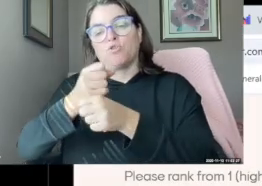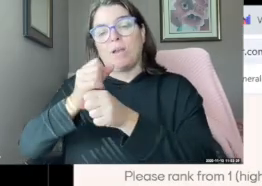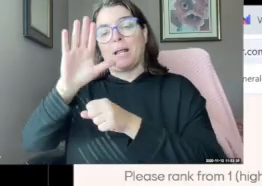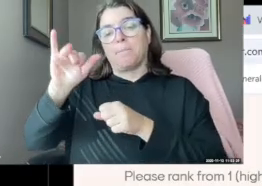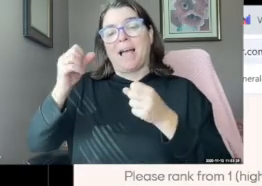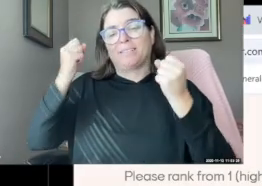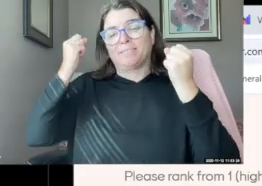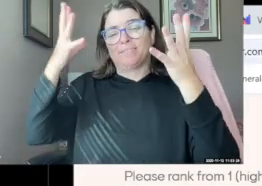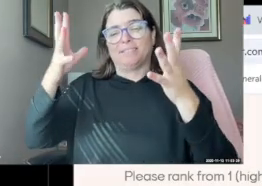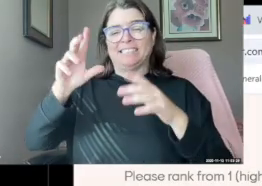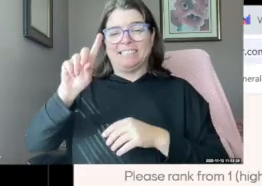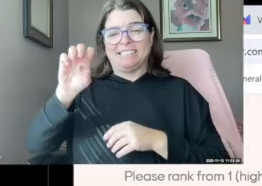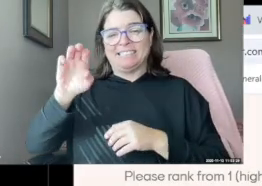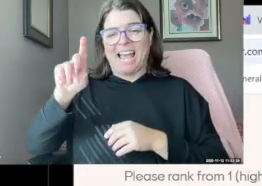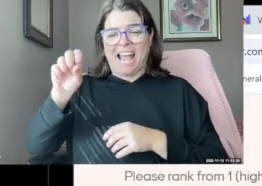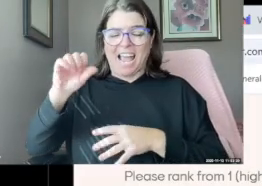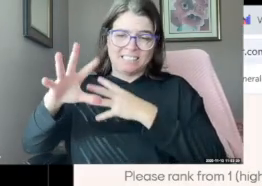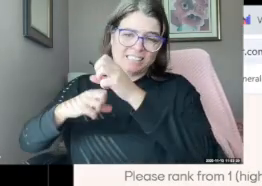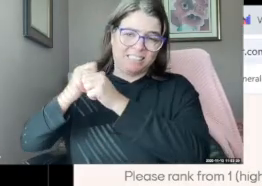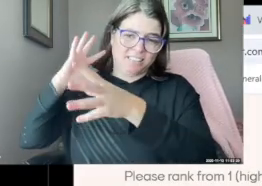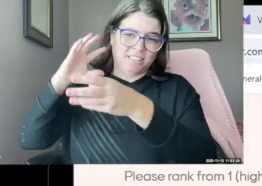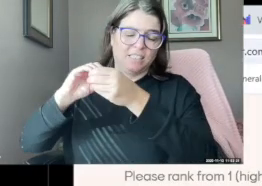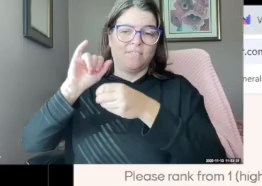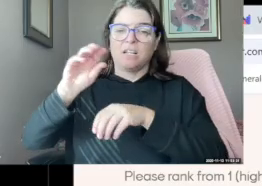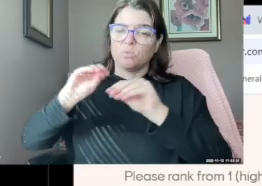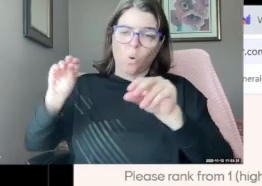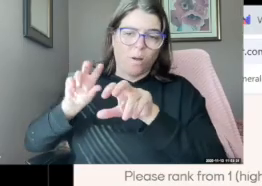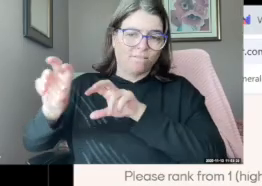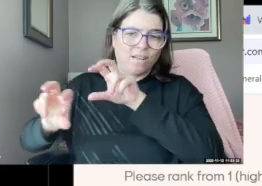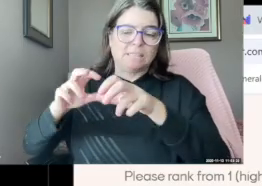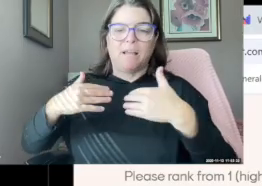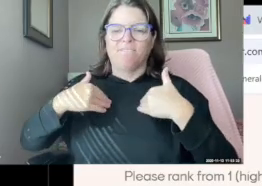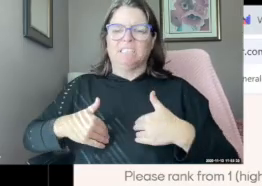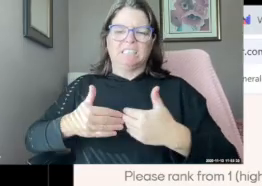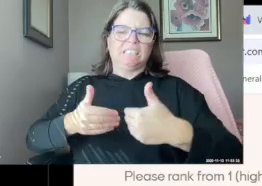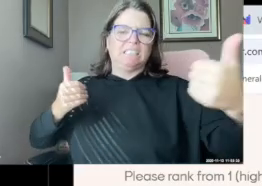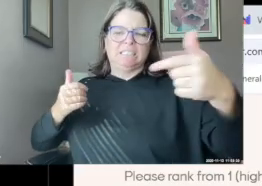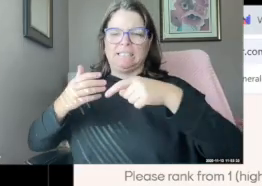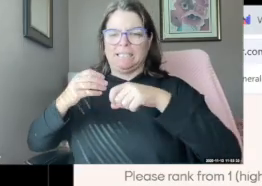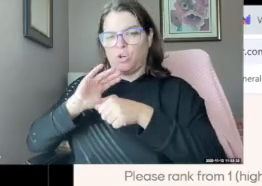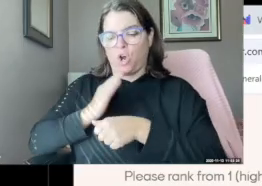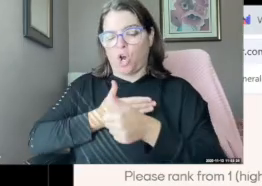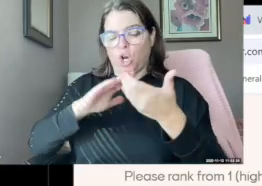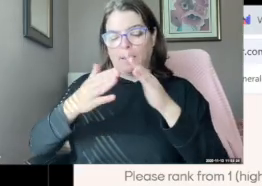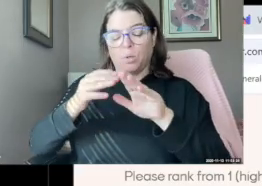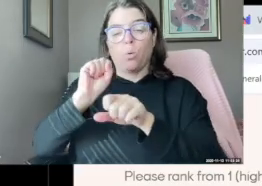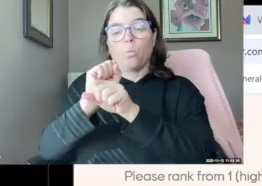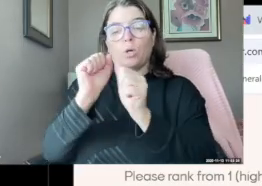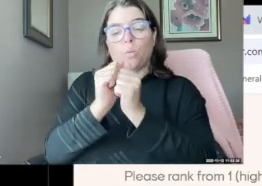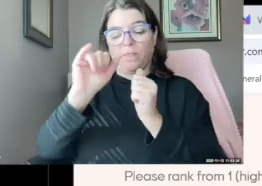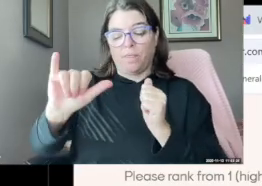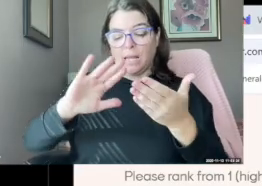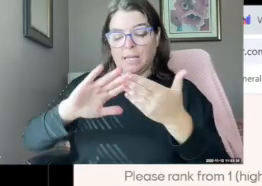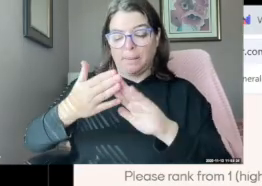allowing us to understand and address these long-standing accessibility and equity gaps that have been created by decades of disinvestment